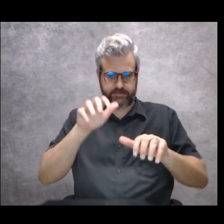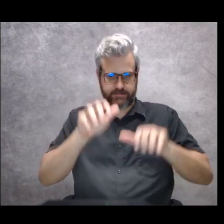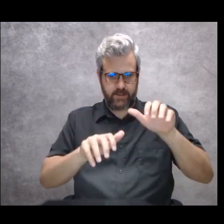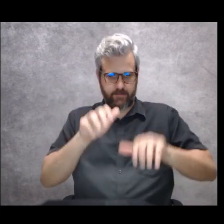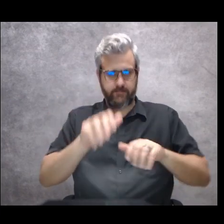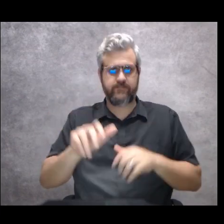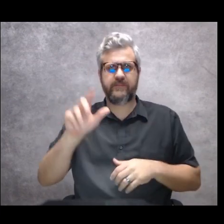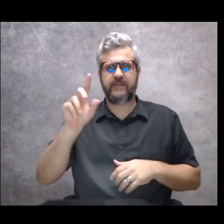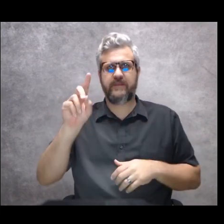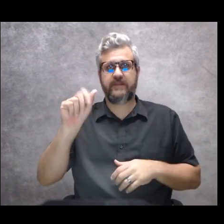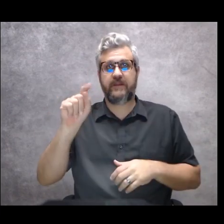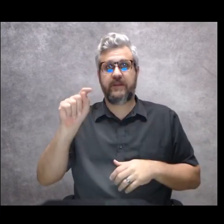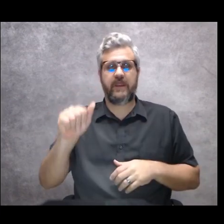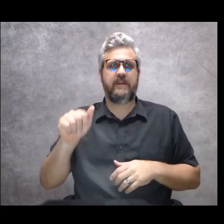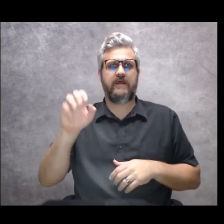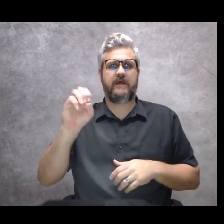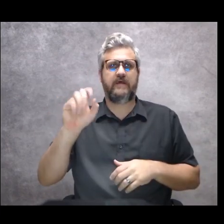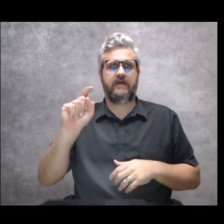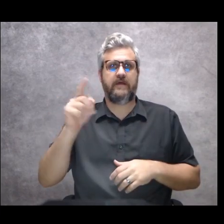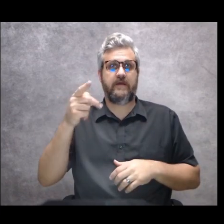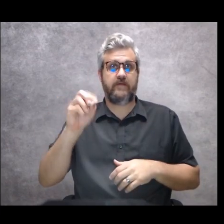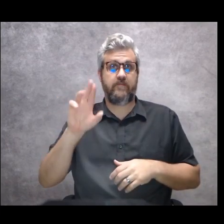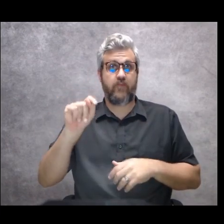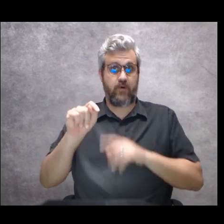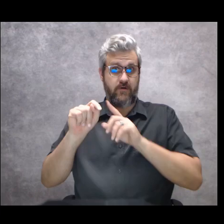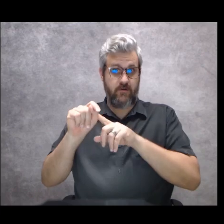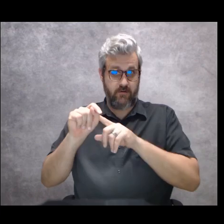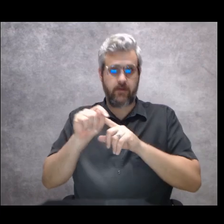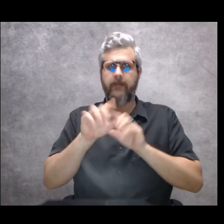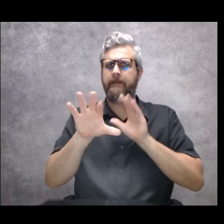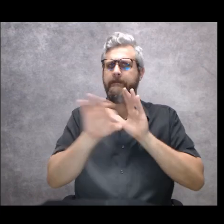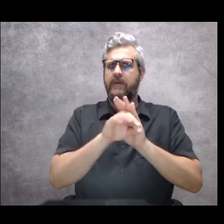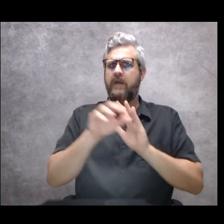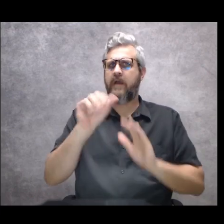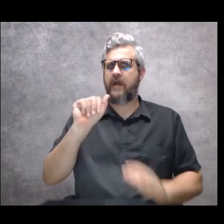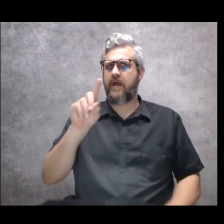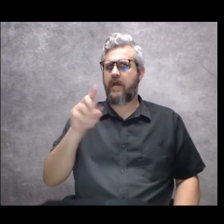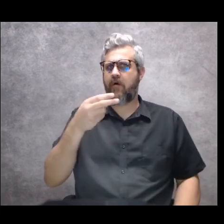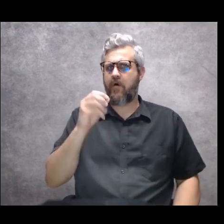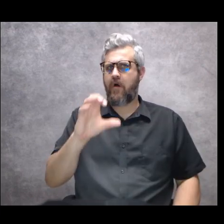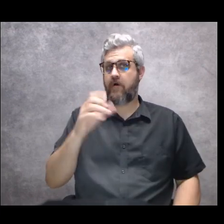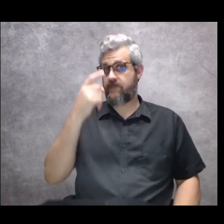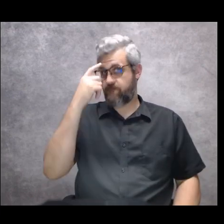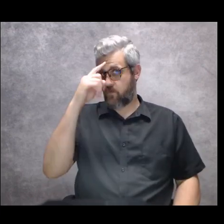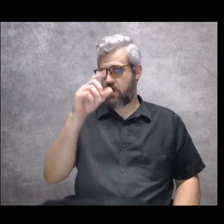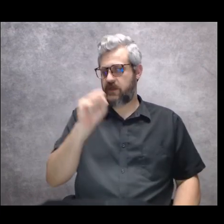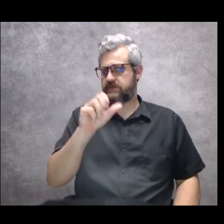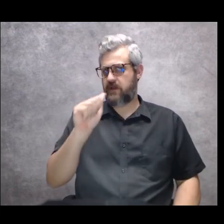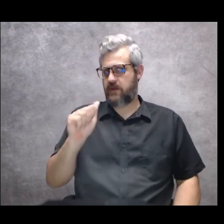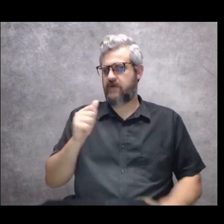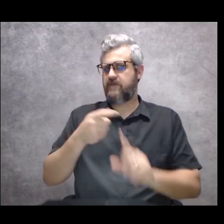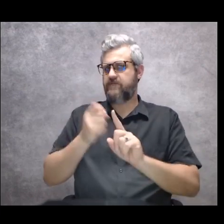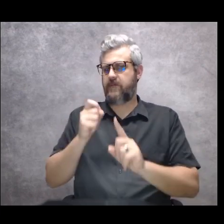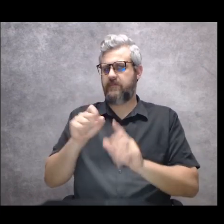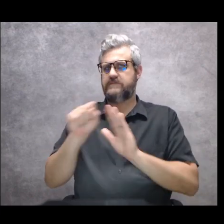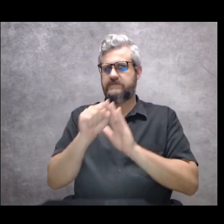bar. Select the ad hoc for SAA from the state published ad hoc